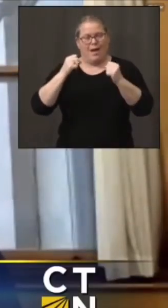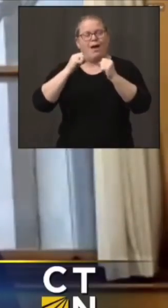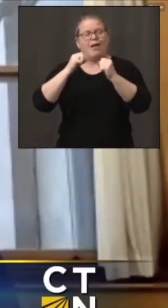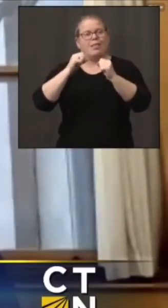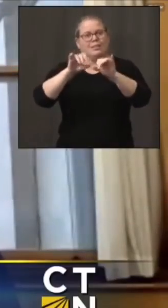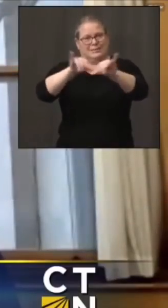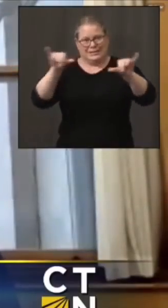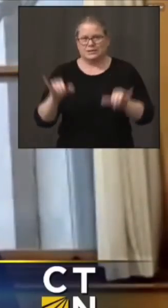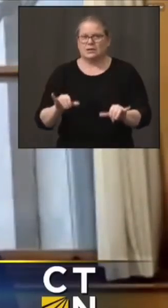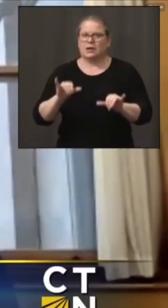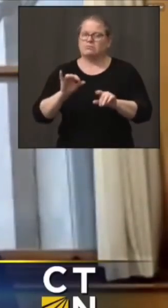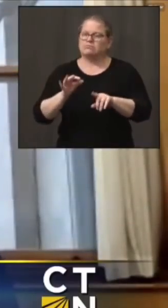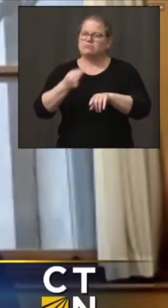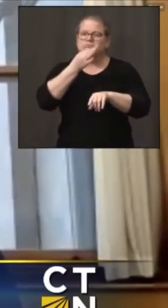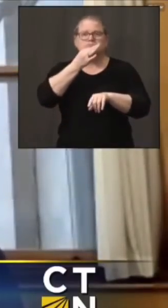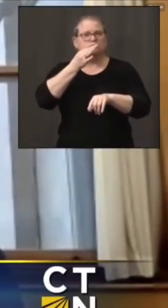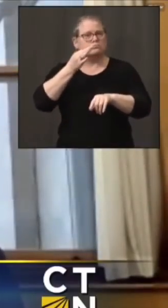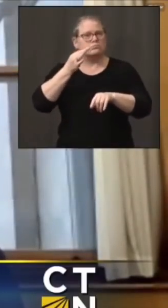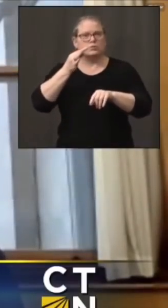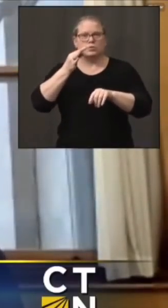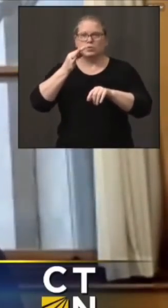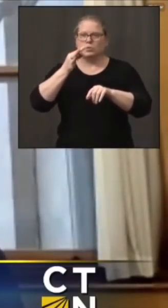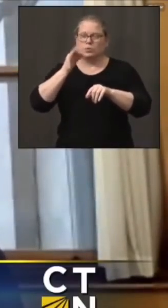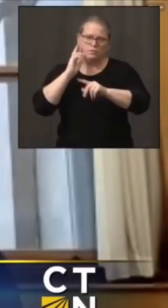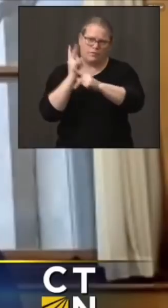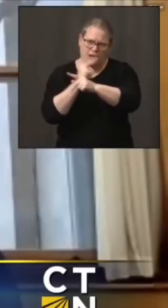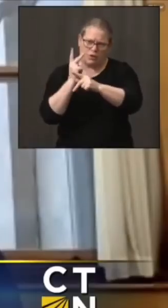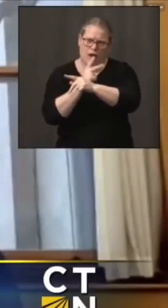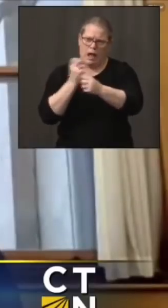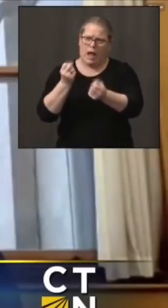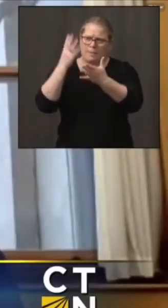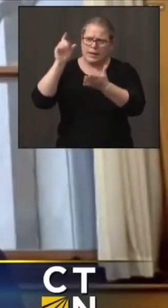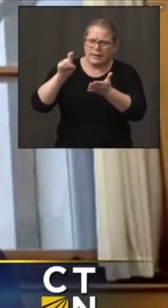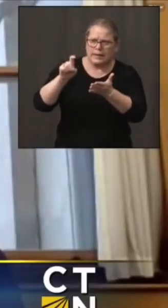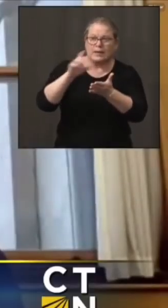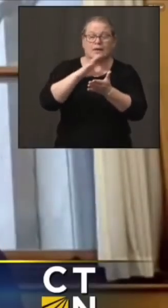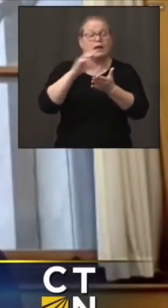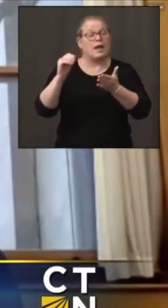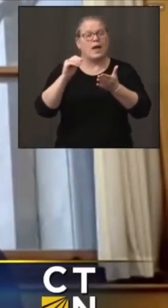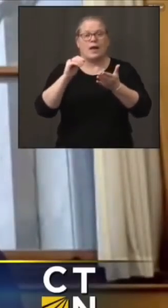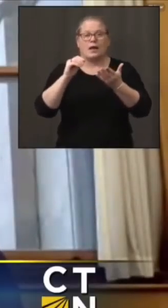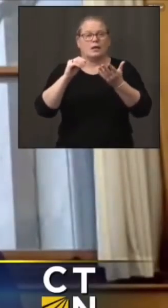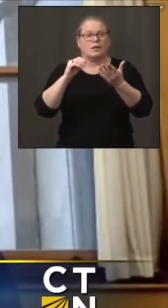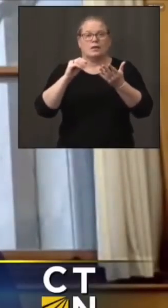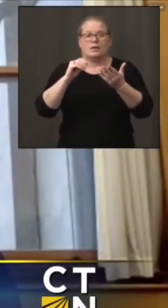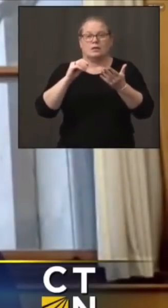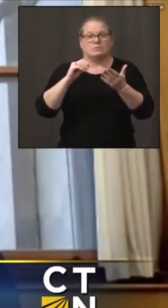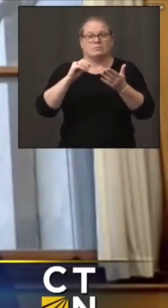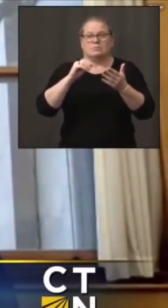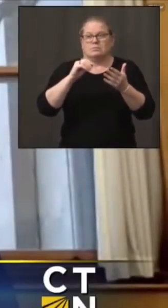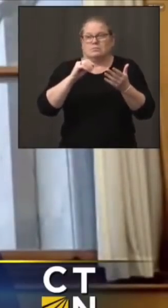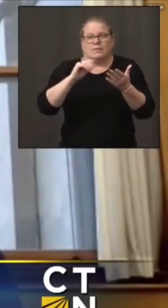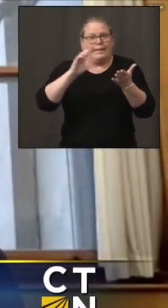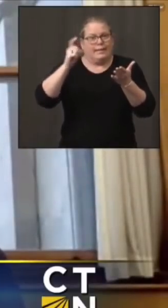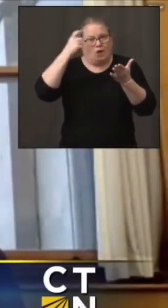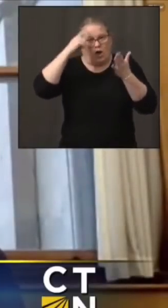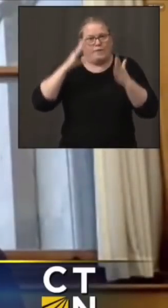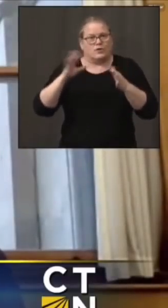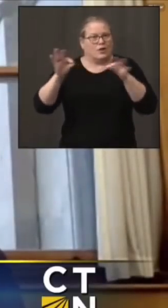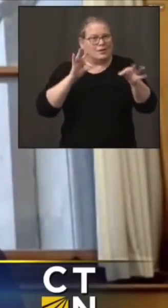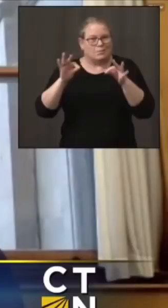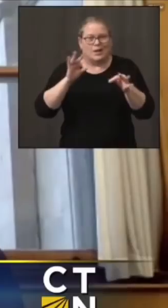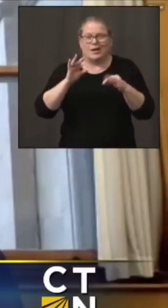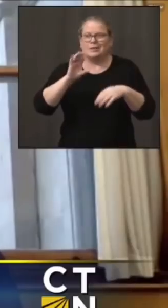departments, our federally qualified health centers coming online. And as the governor said, CVS and Walgreens have been phenomenal out in our nursing homes, conducting